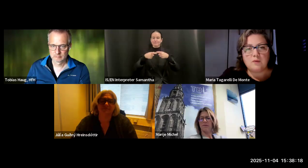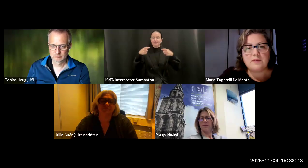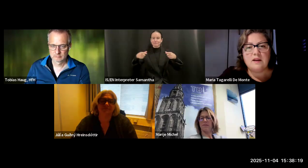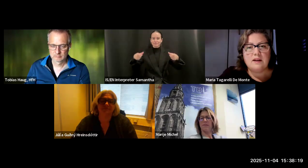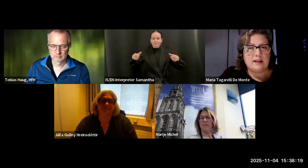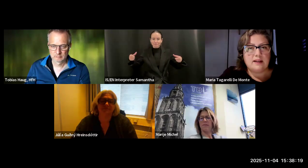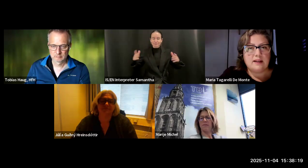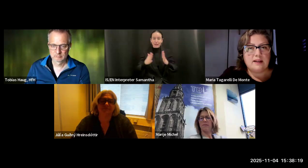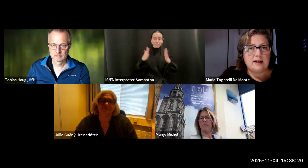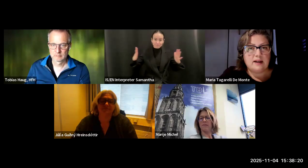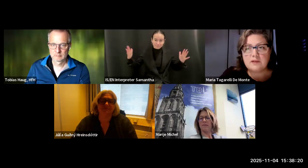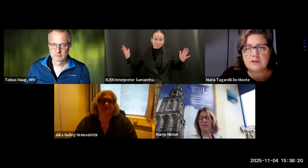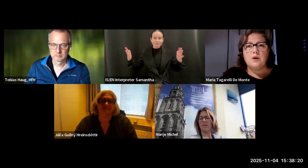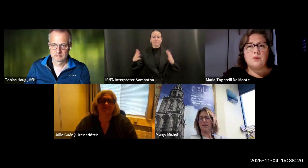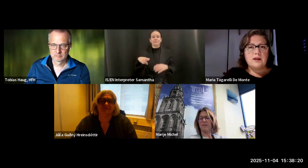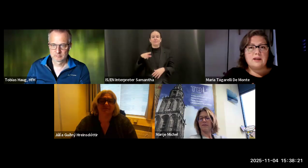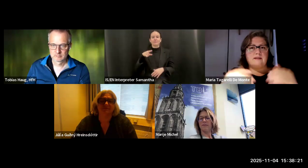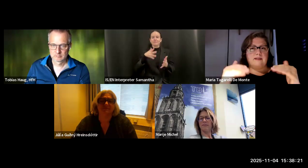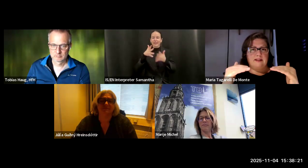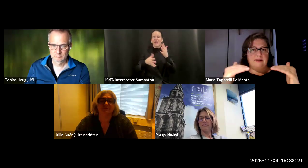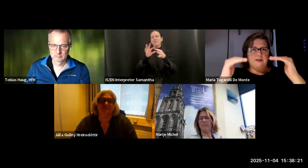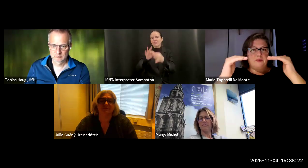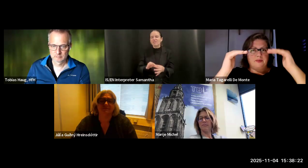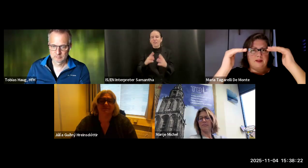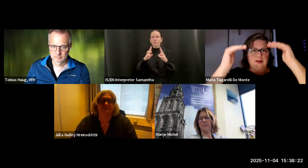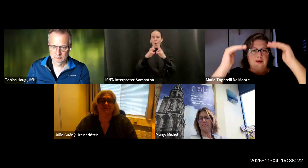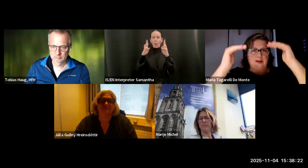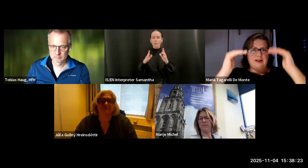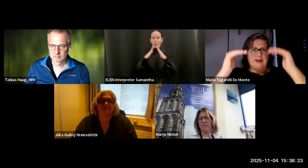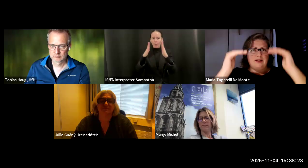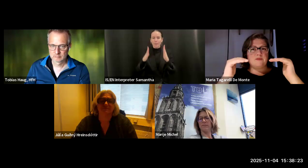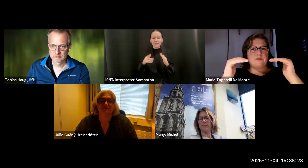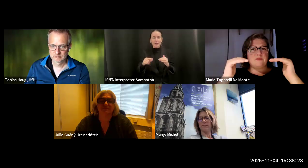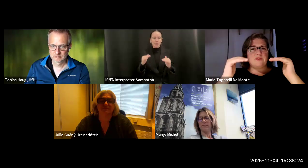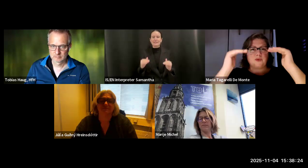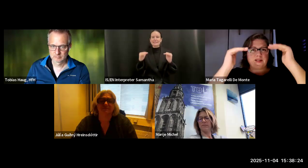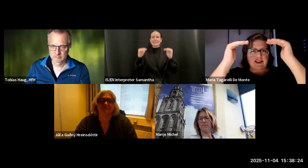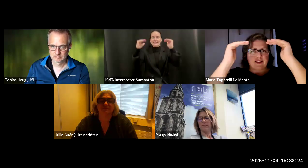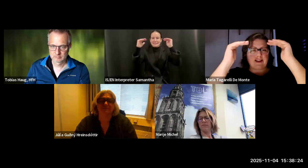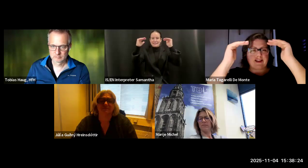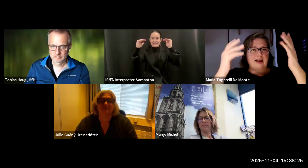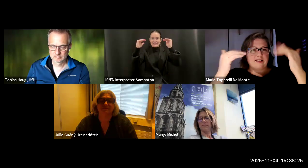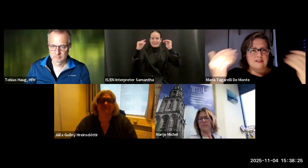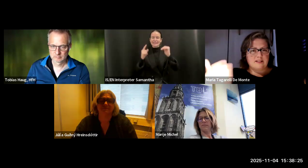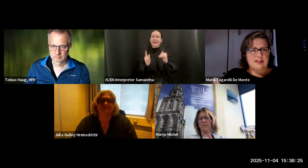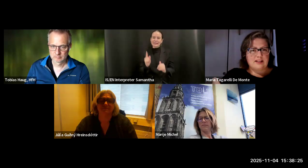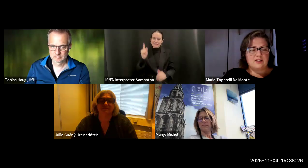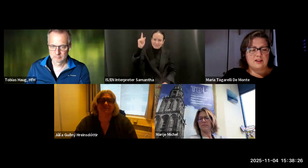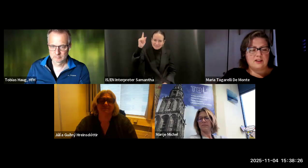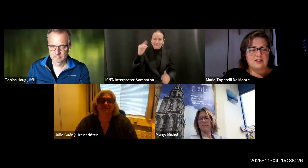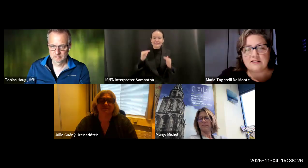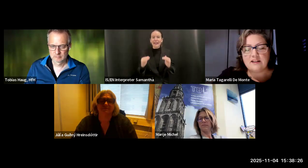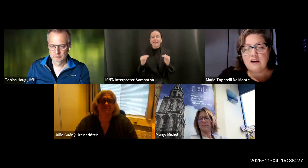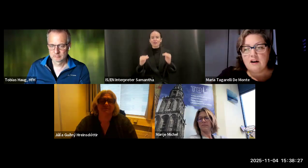of homes that are green homes, with this, in terms of increasing the class,